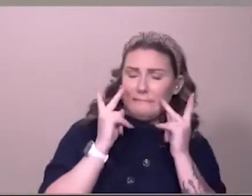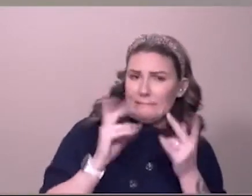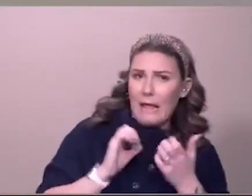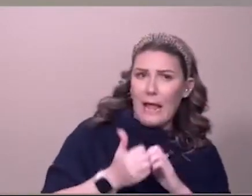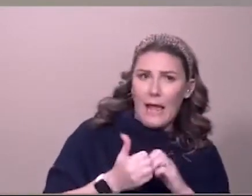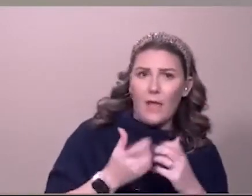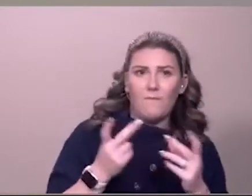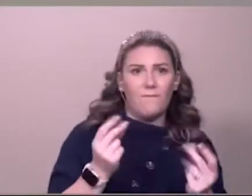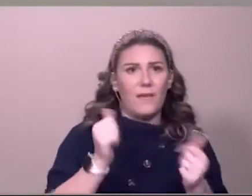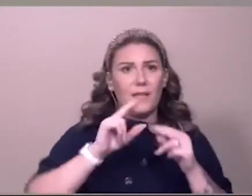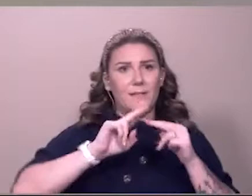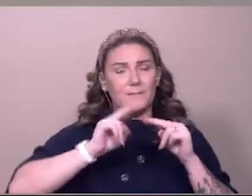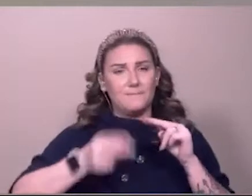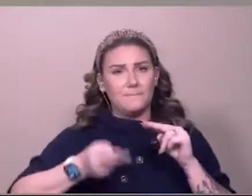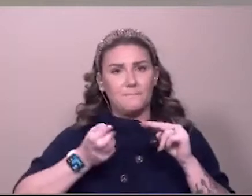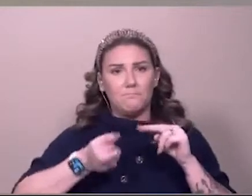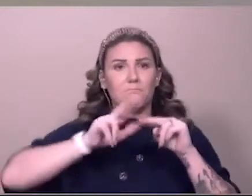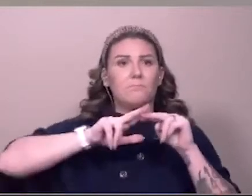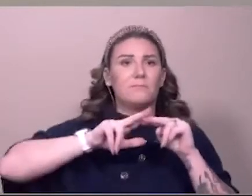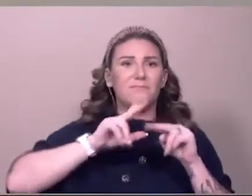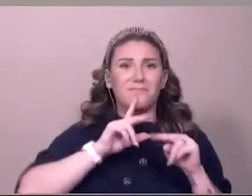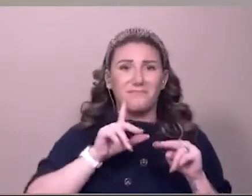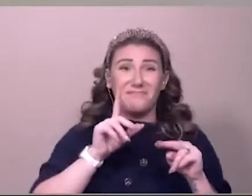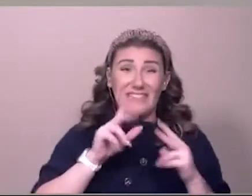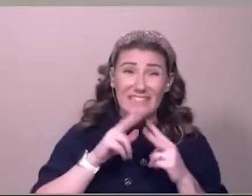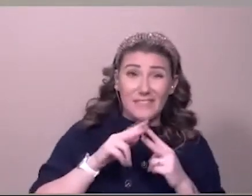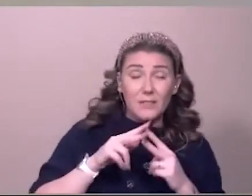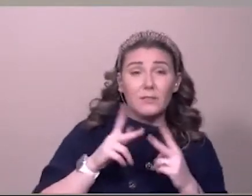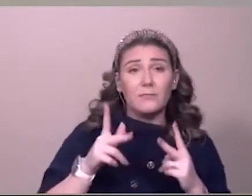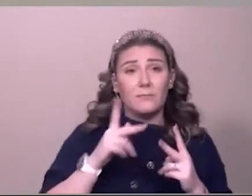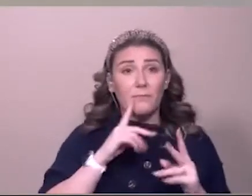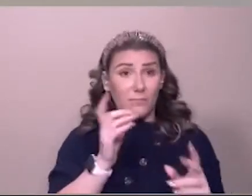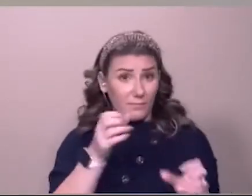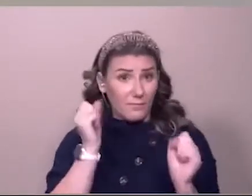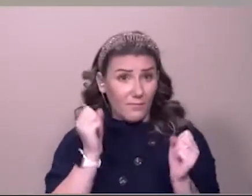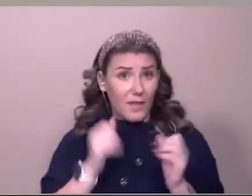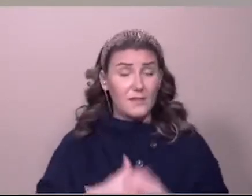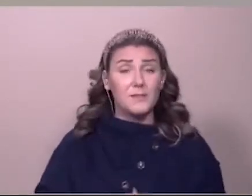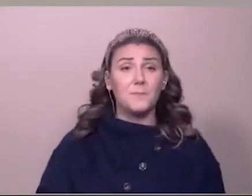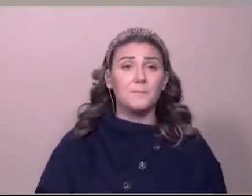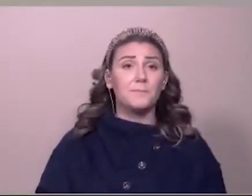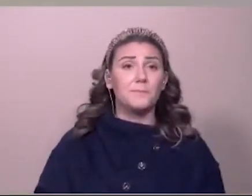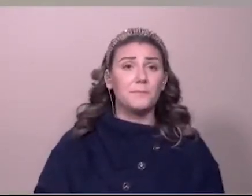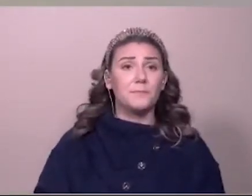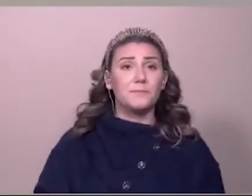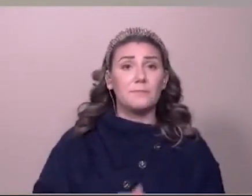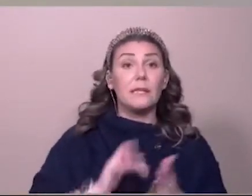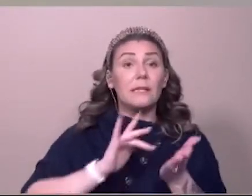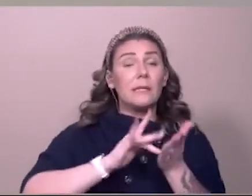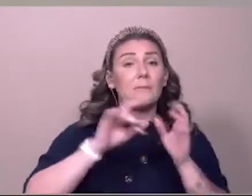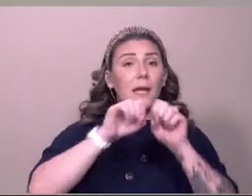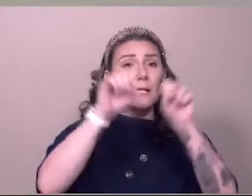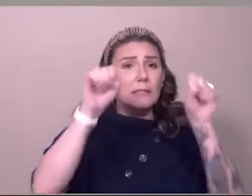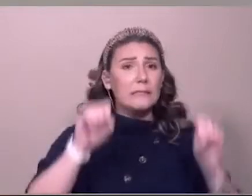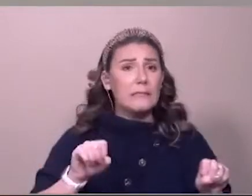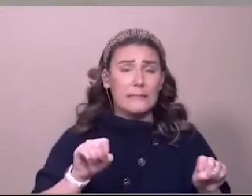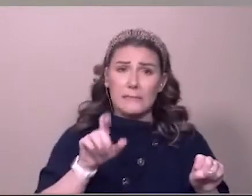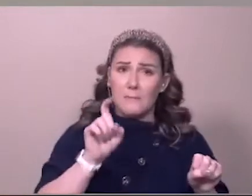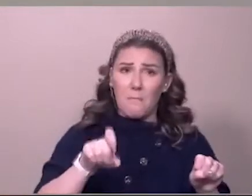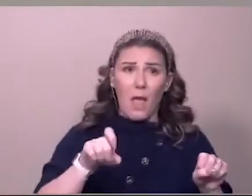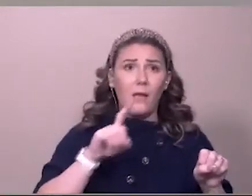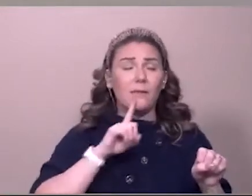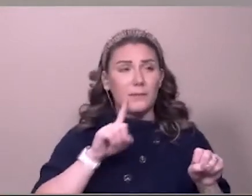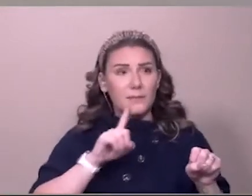turns. It can go up and it can go down very, very quickly. And our medical systems have to flex